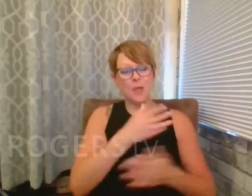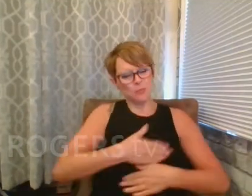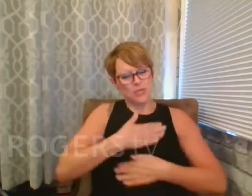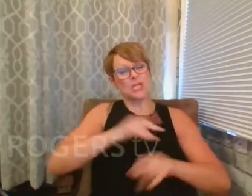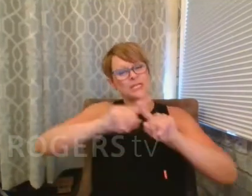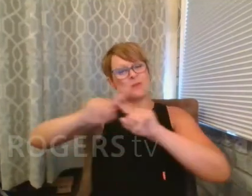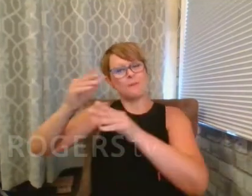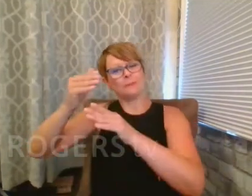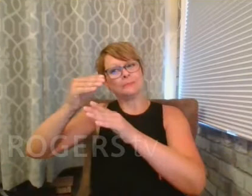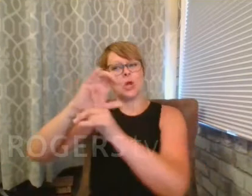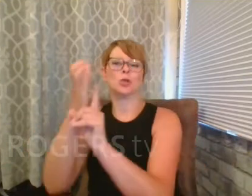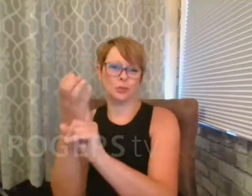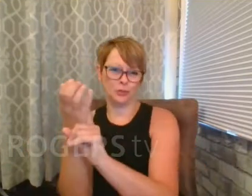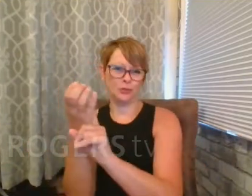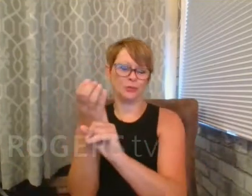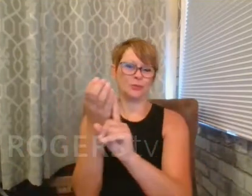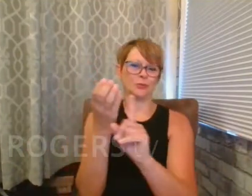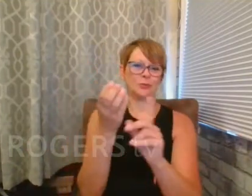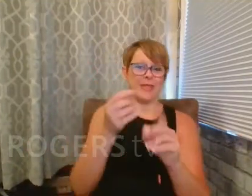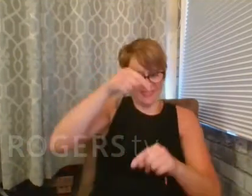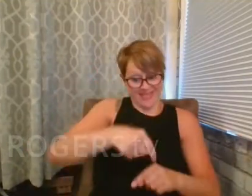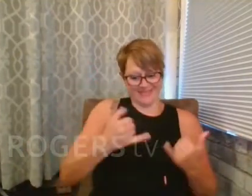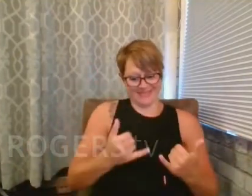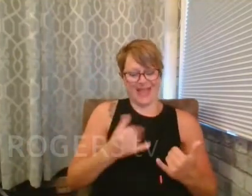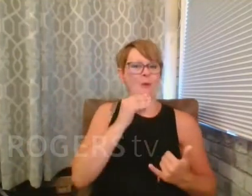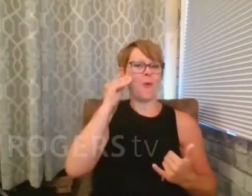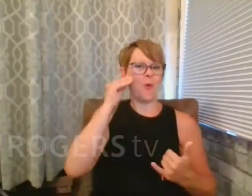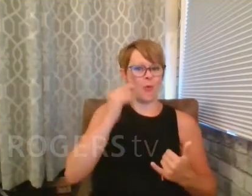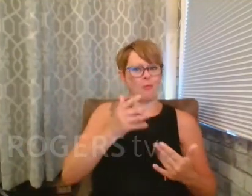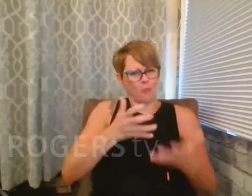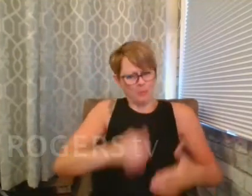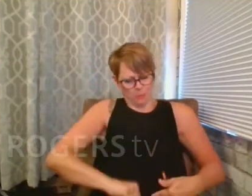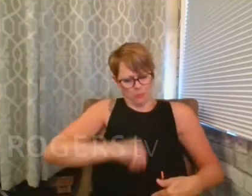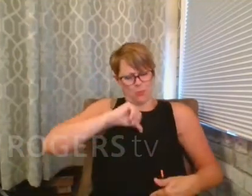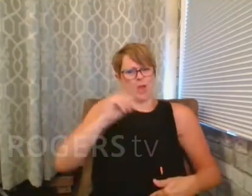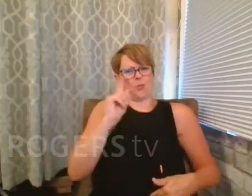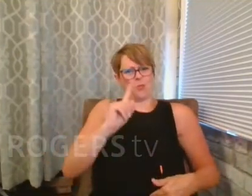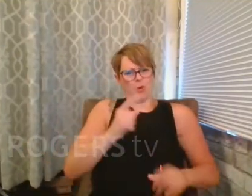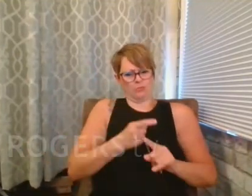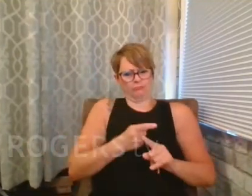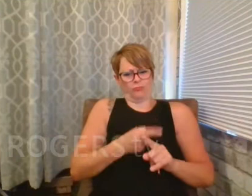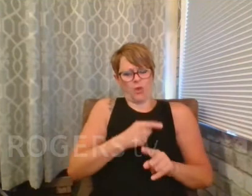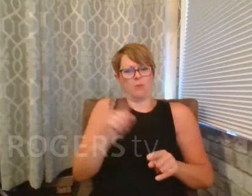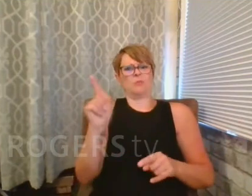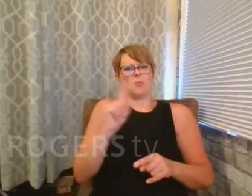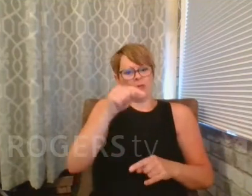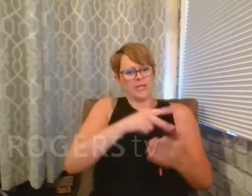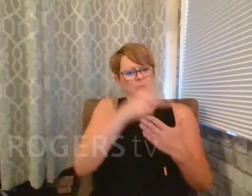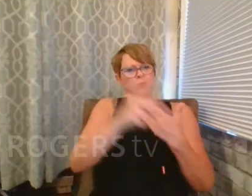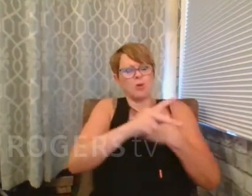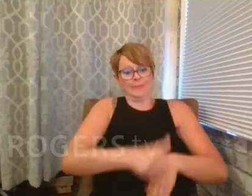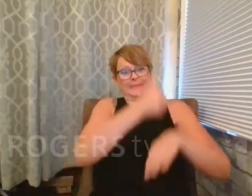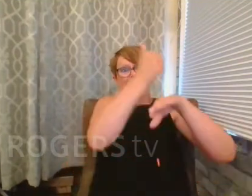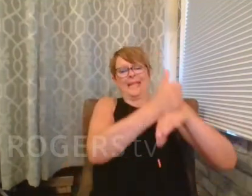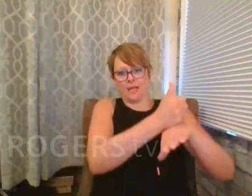this home. We definitely want to be proud of where we're coming from, where this software is built, and where these brains